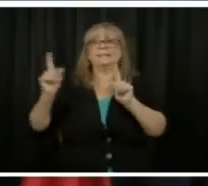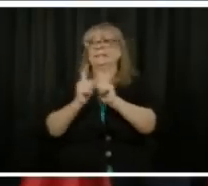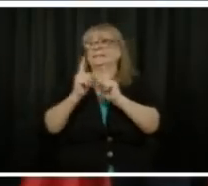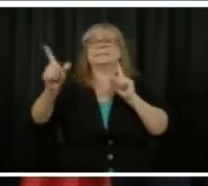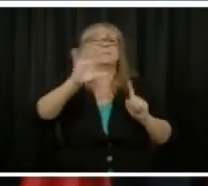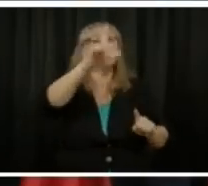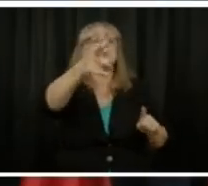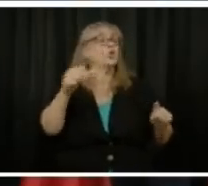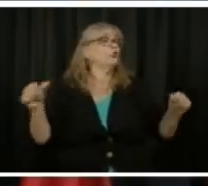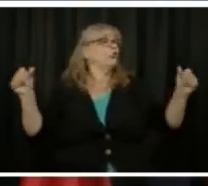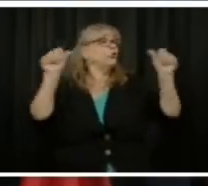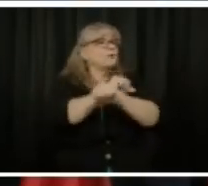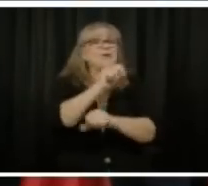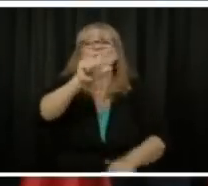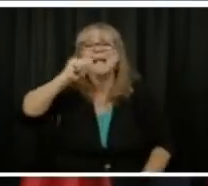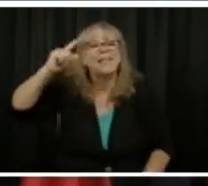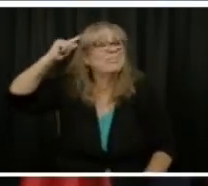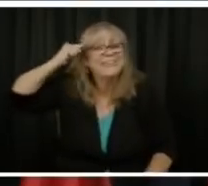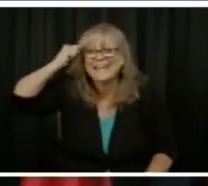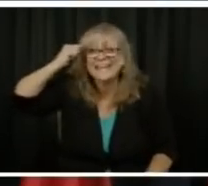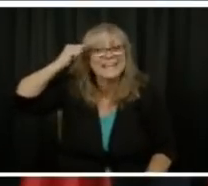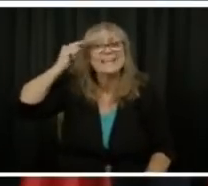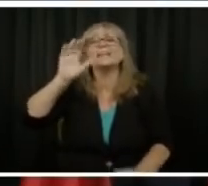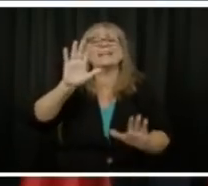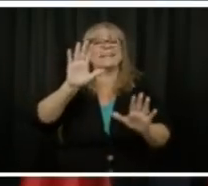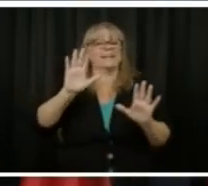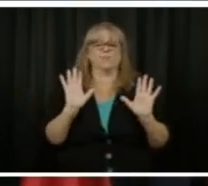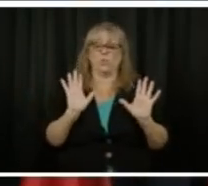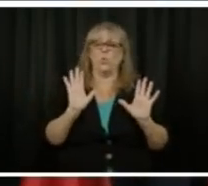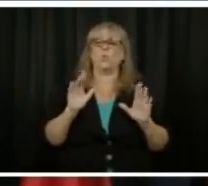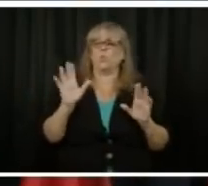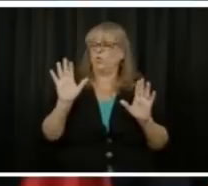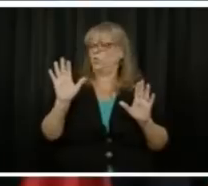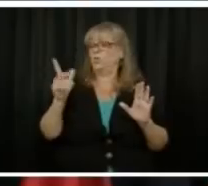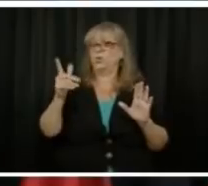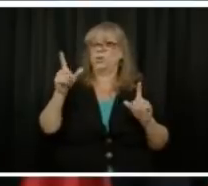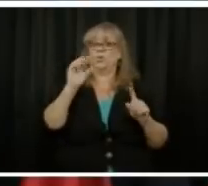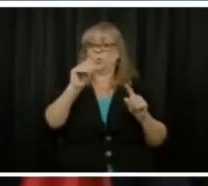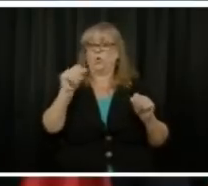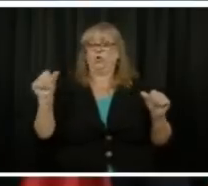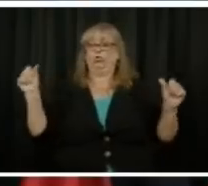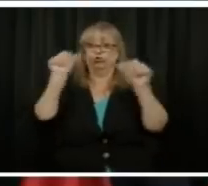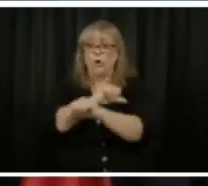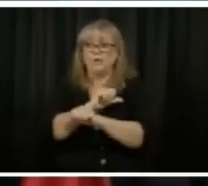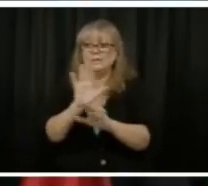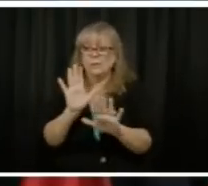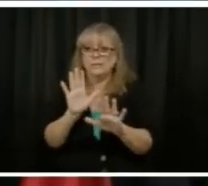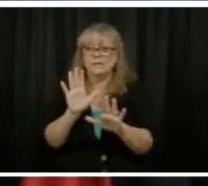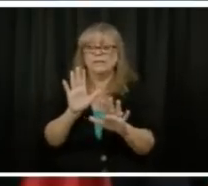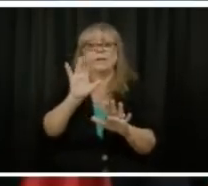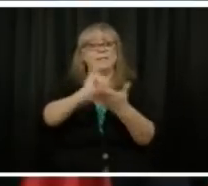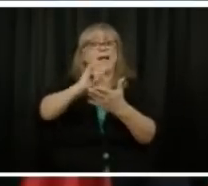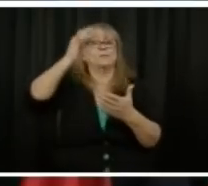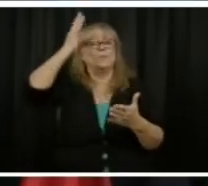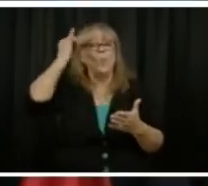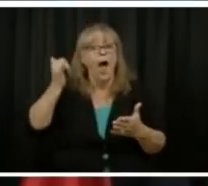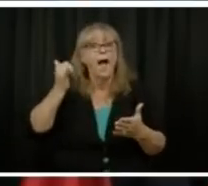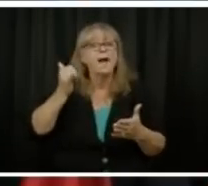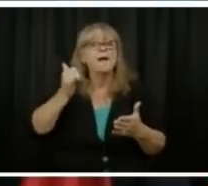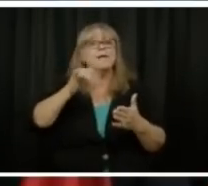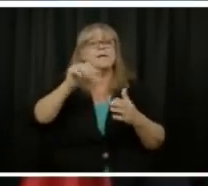people where folks are inebriated. Inhibitions are reduced. I suppose that's part of the reason people drink, actually, is to reduce